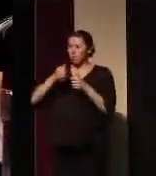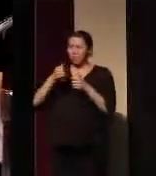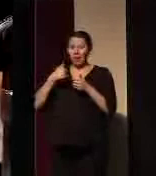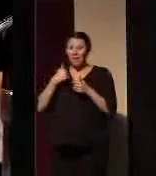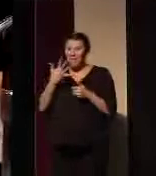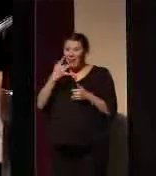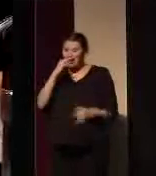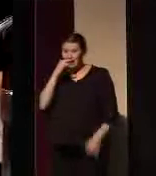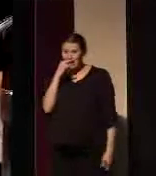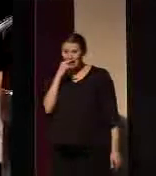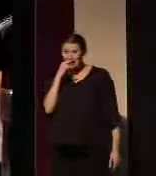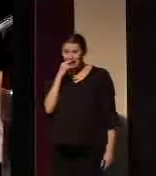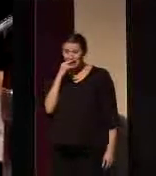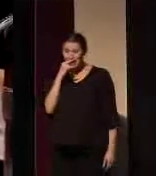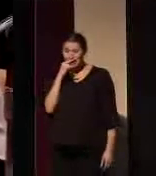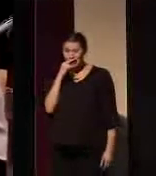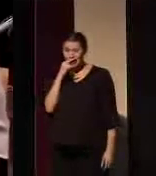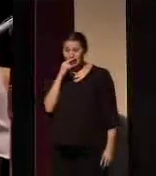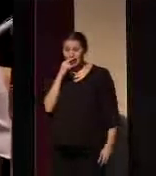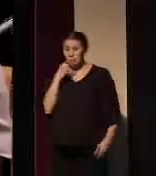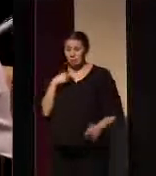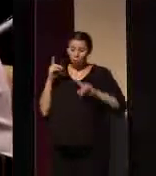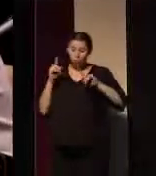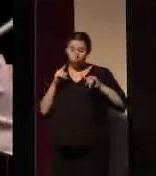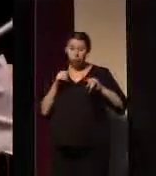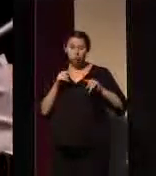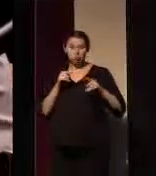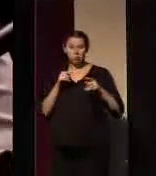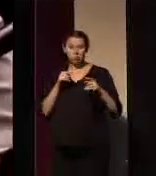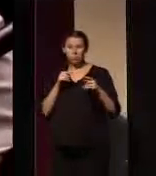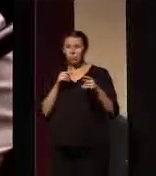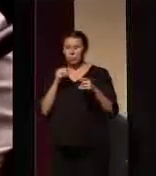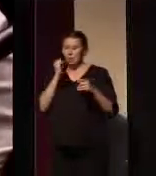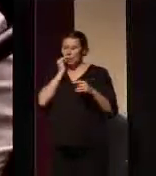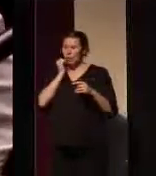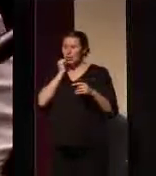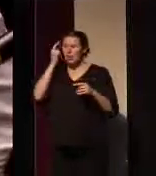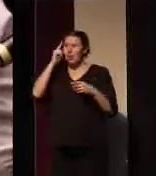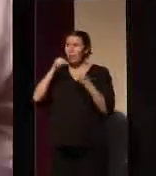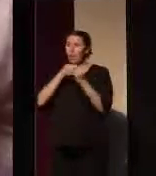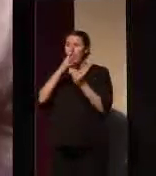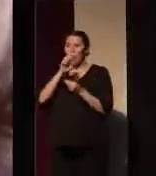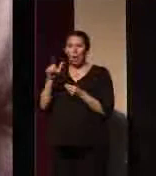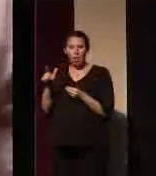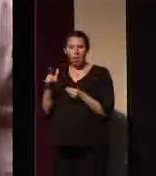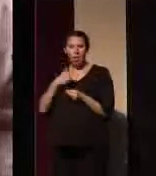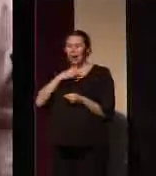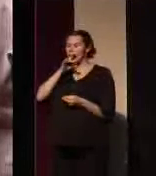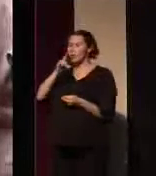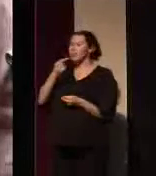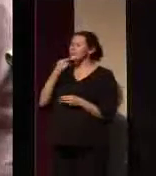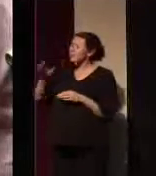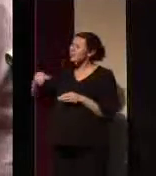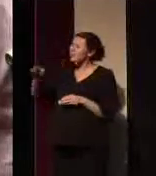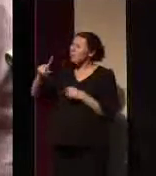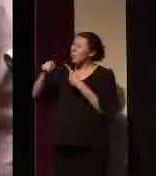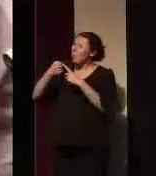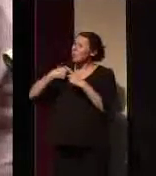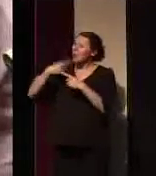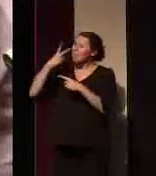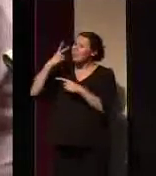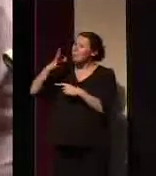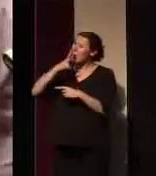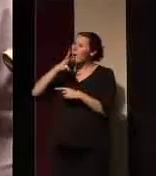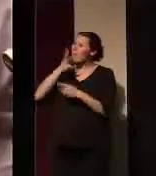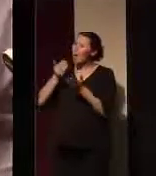5 kids. My 8-year-old tells me, first of all, he says, Dad, when do I get to see Mom again? And he goes, Dad,